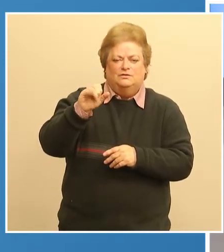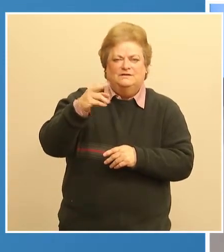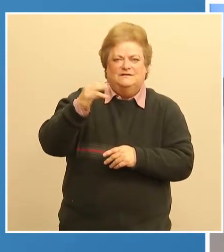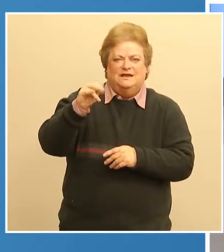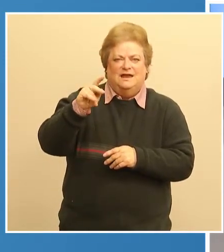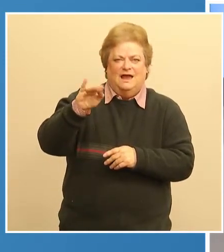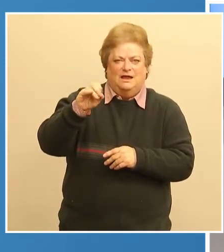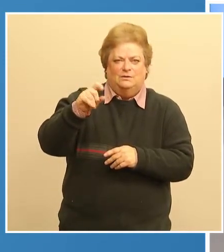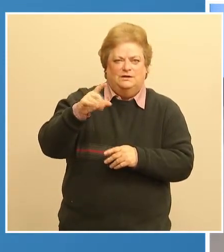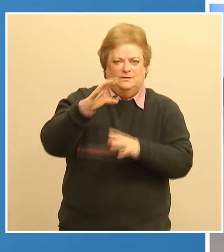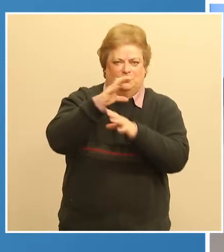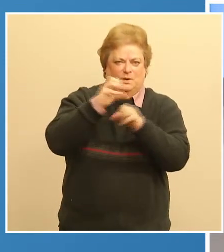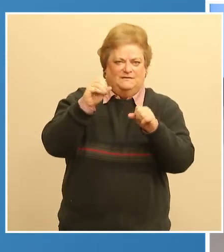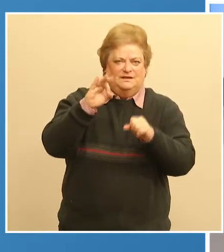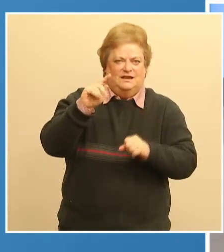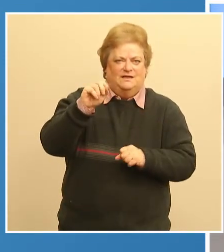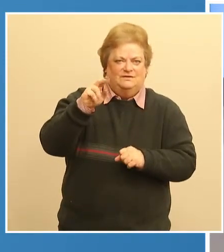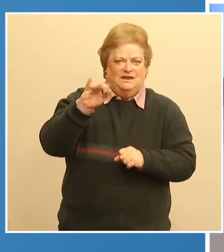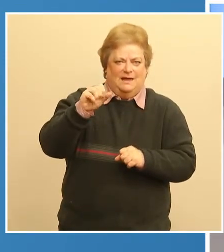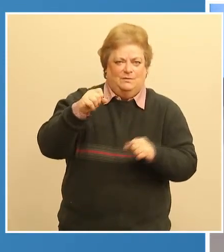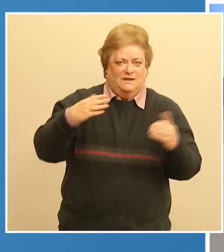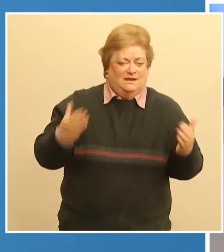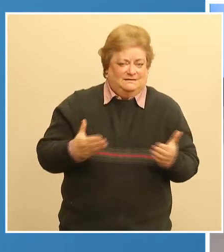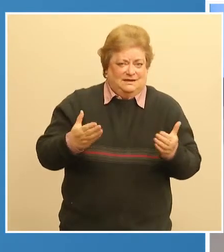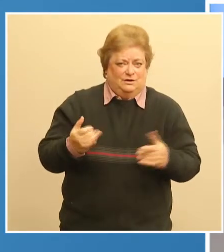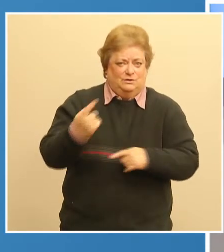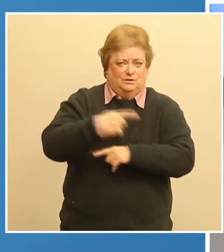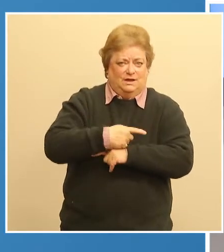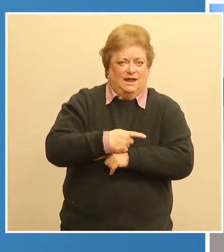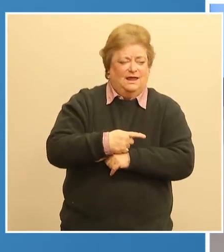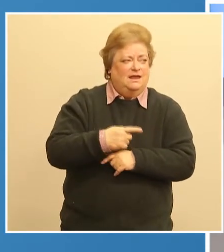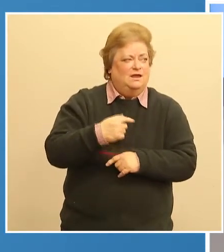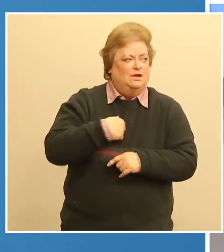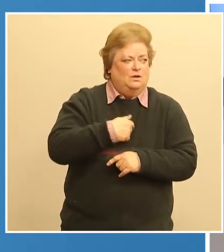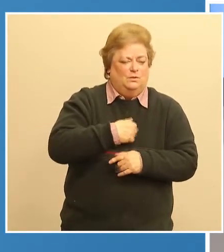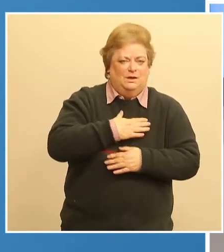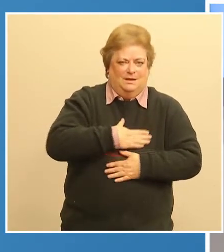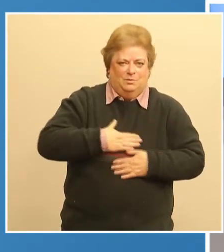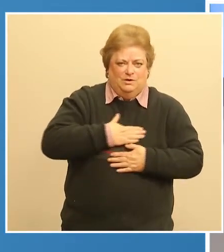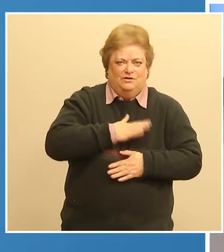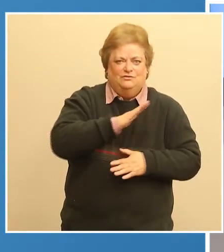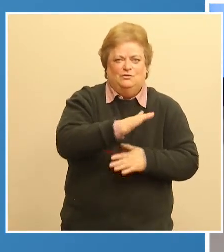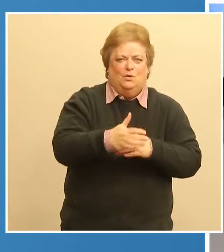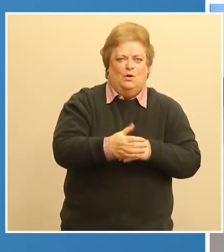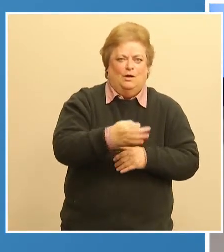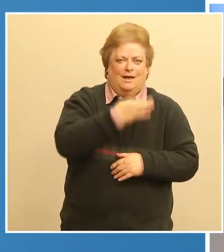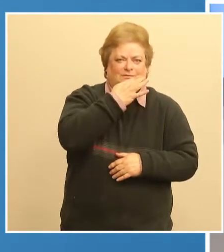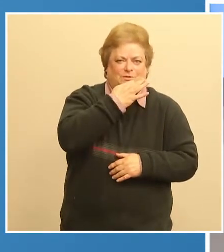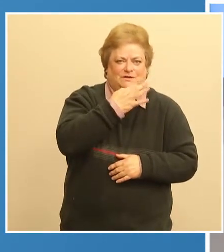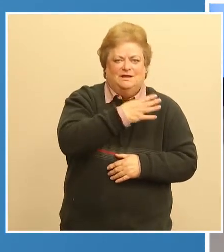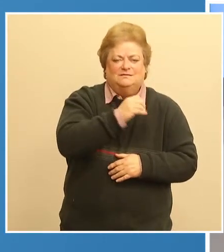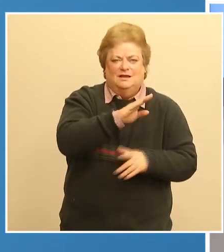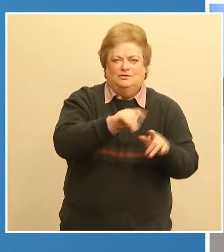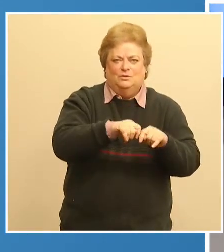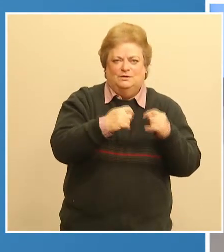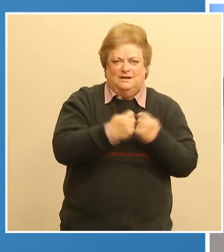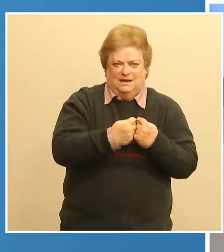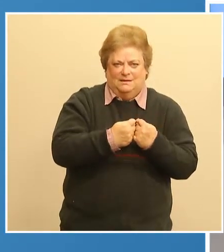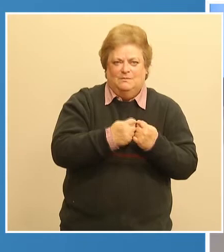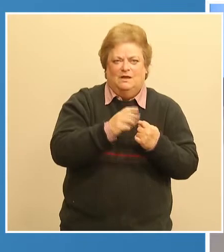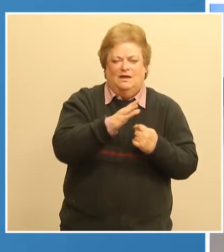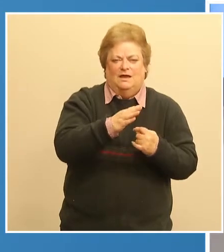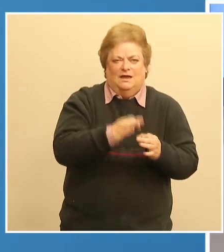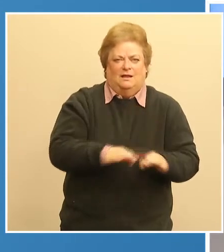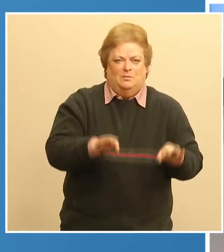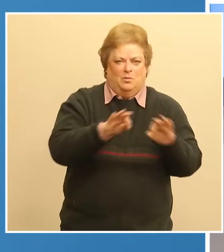Tabitha President and CEO, is with us today. Christy, we really appreciate your expertise and that you and your